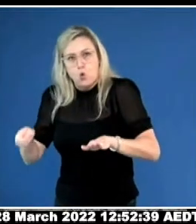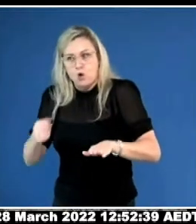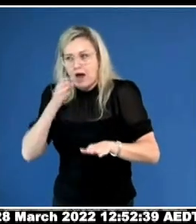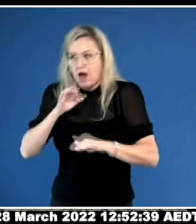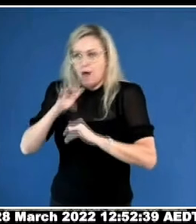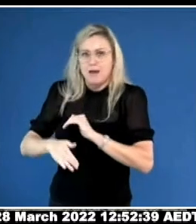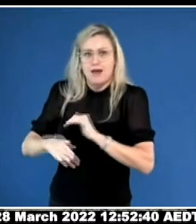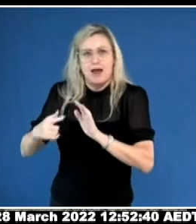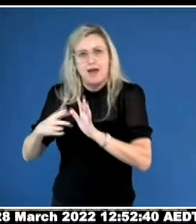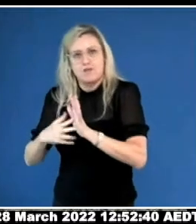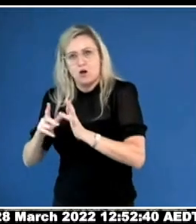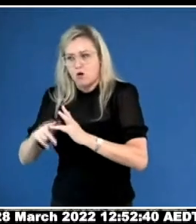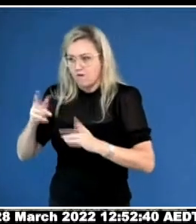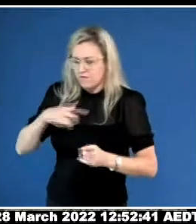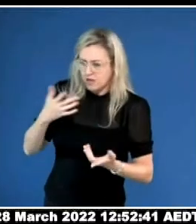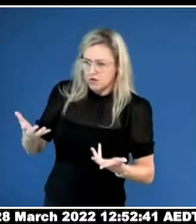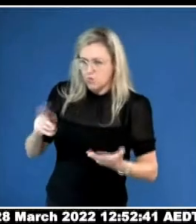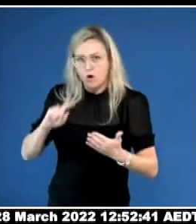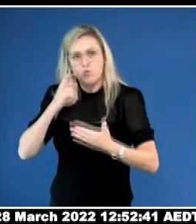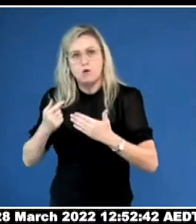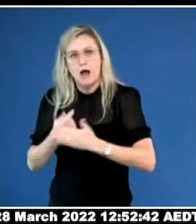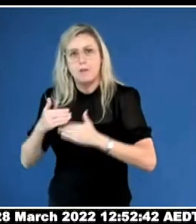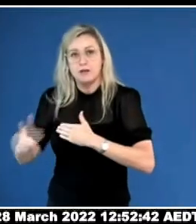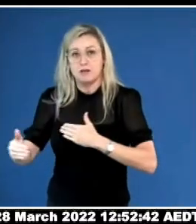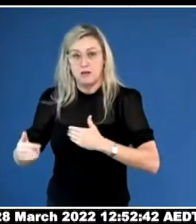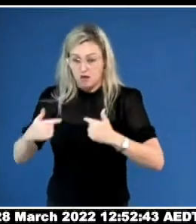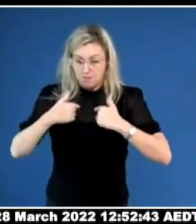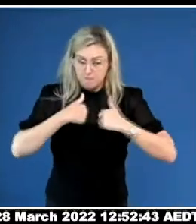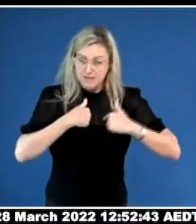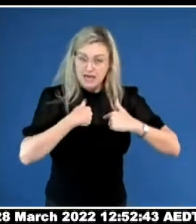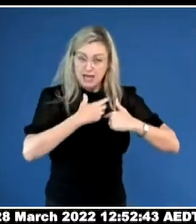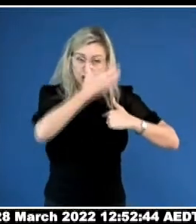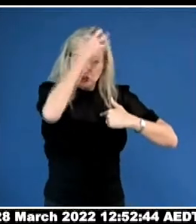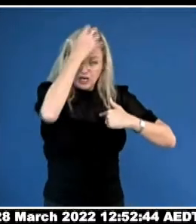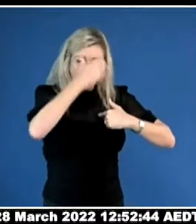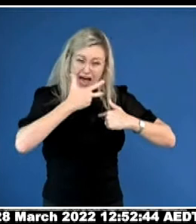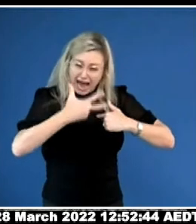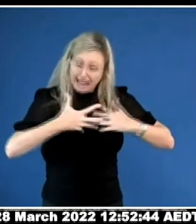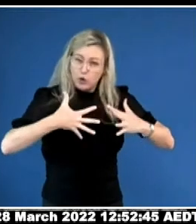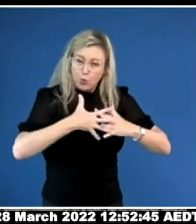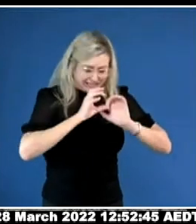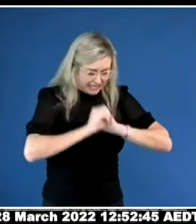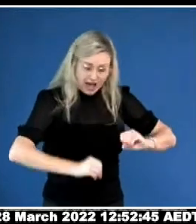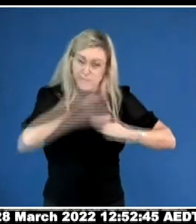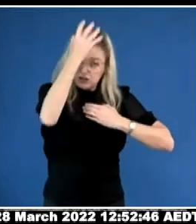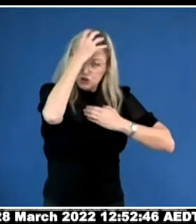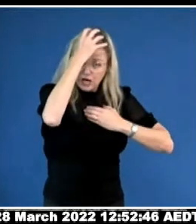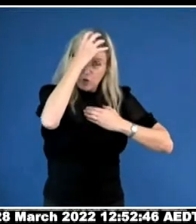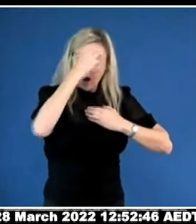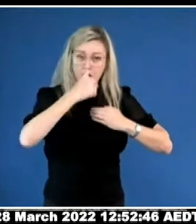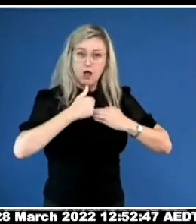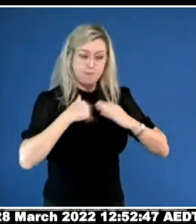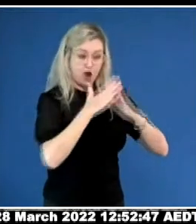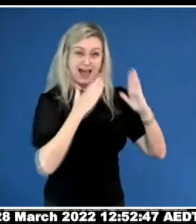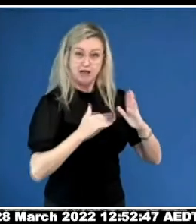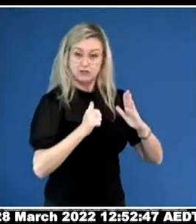doesn't change sometime soon. I hadn't showered for 8 weeks. My back door was completely smashed where my husband had smashed it. I